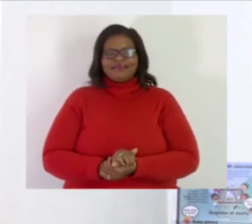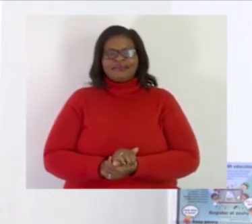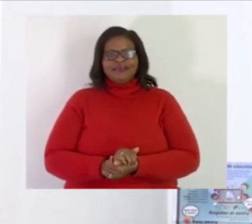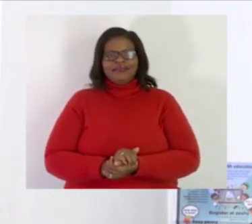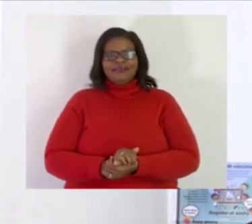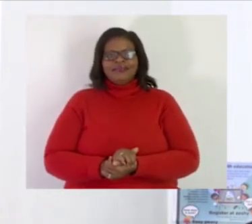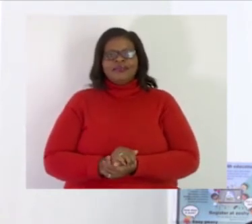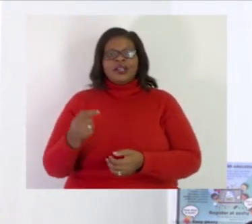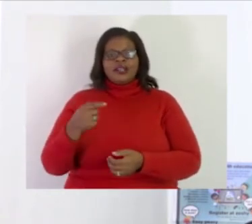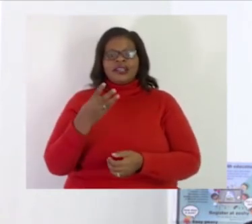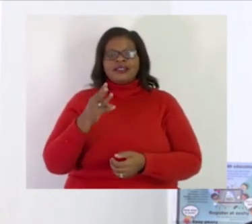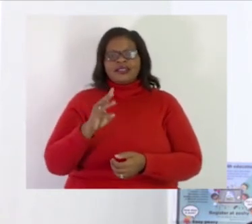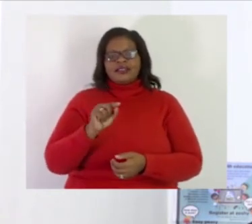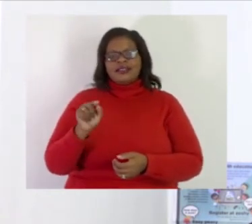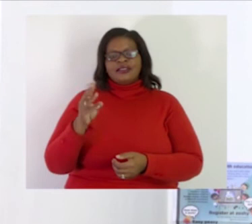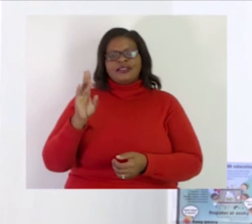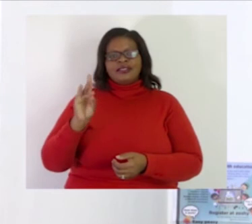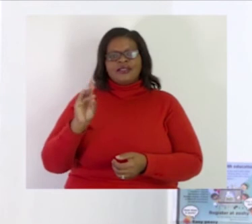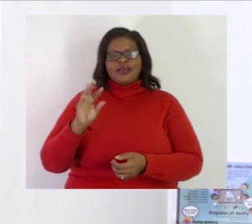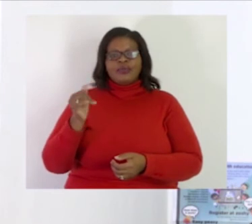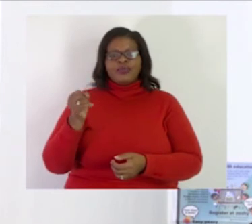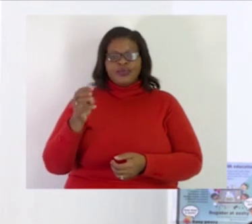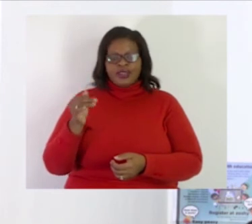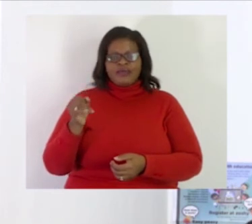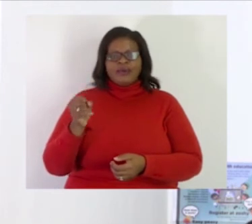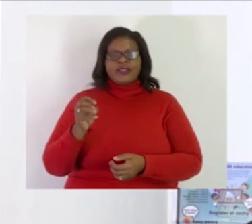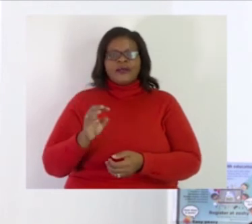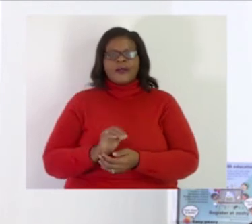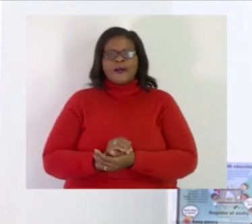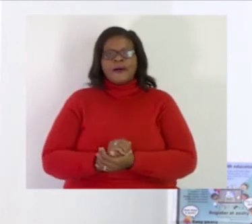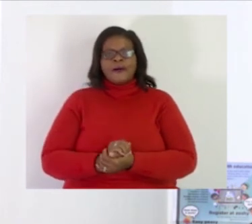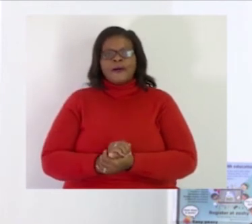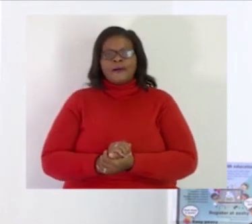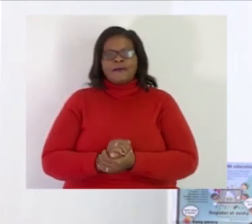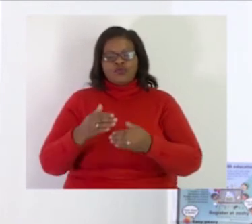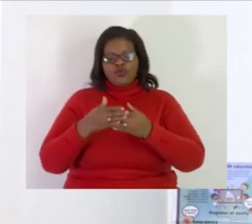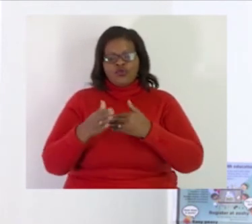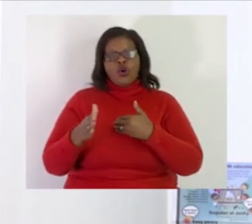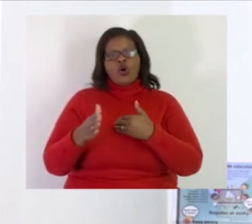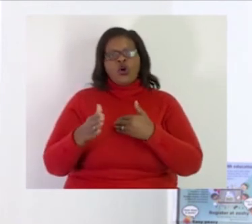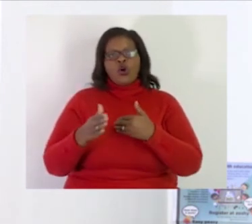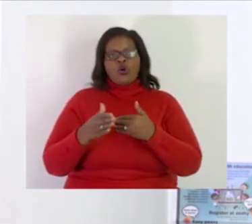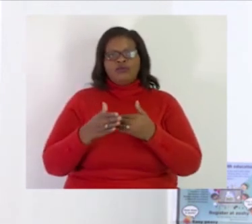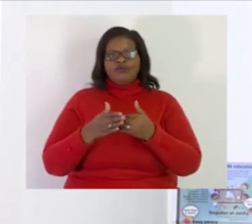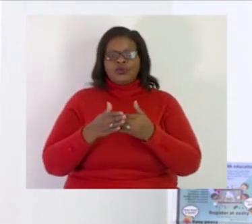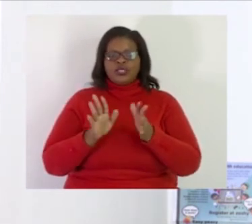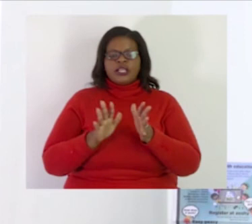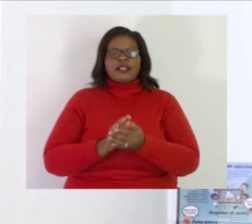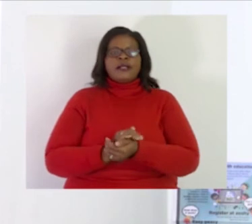We are grade 6 and 7 mathematics, and before we start with our lesson, let